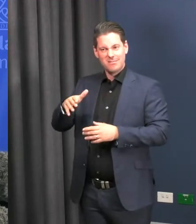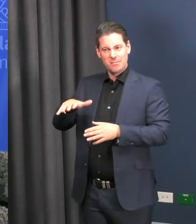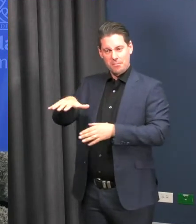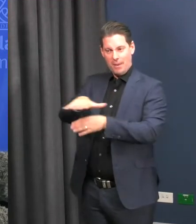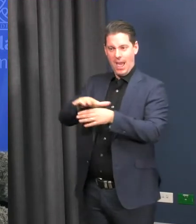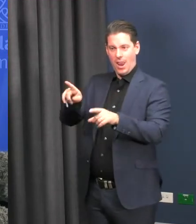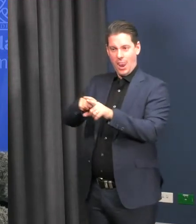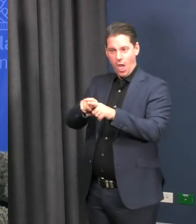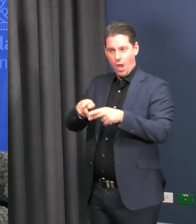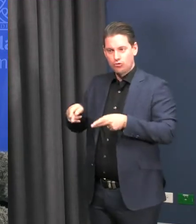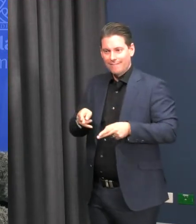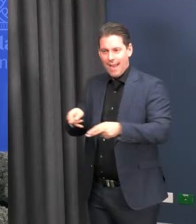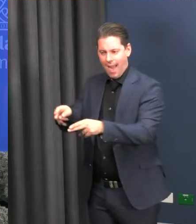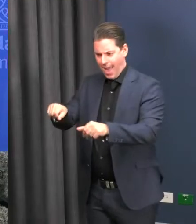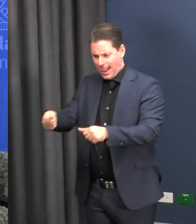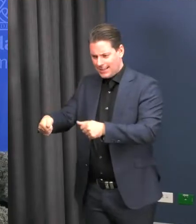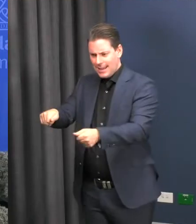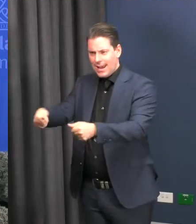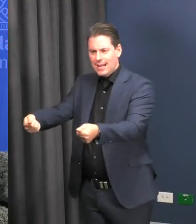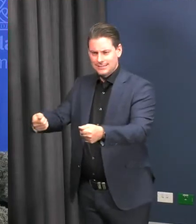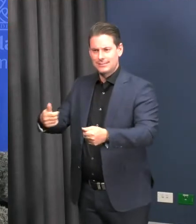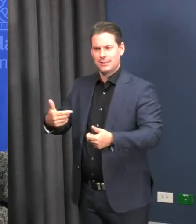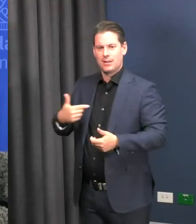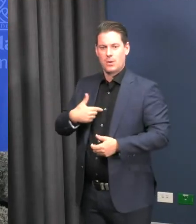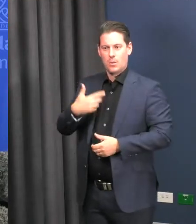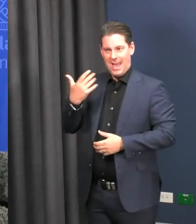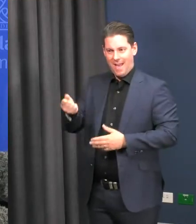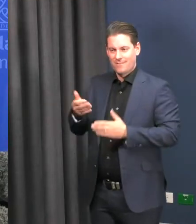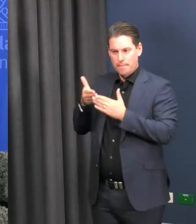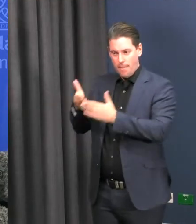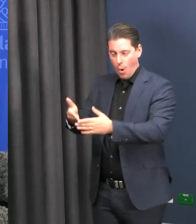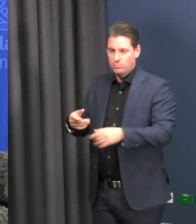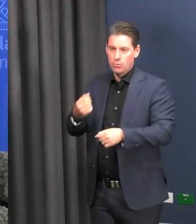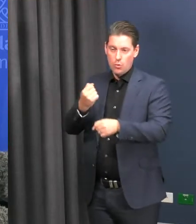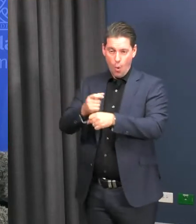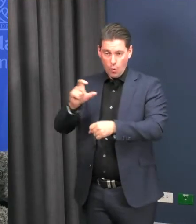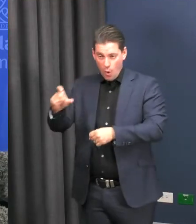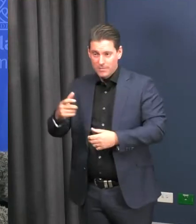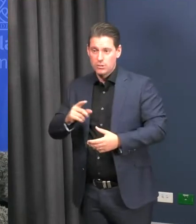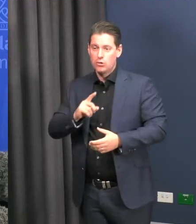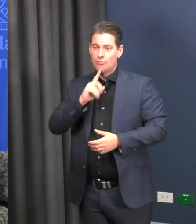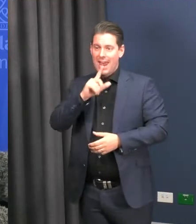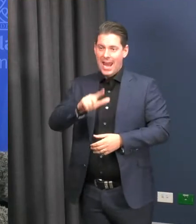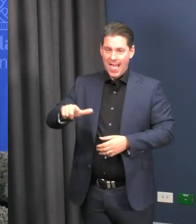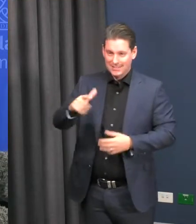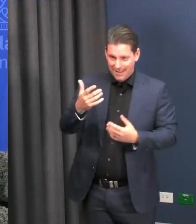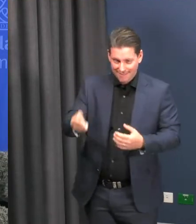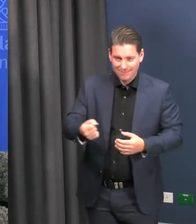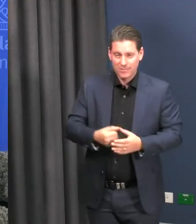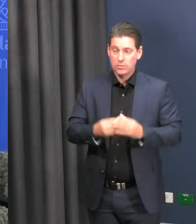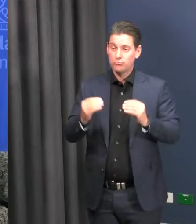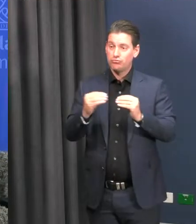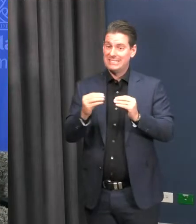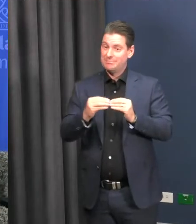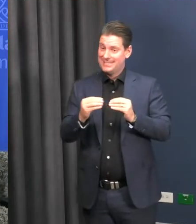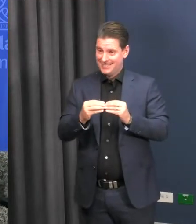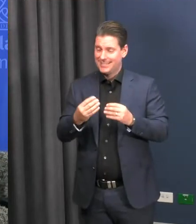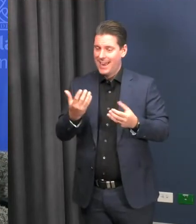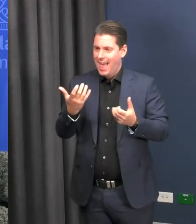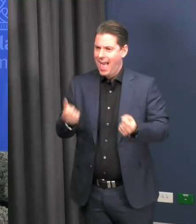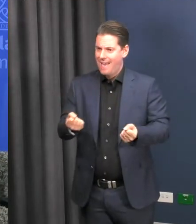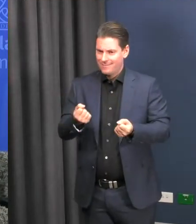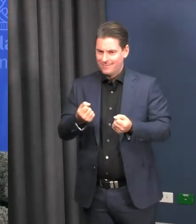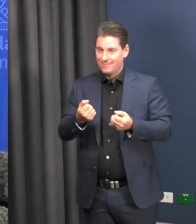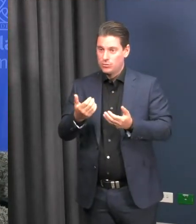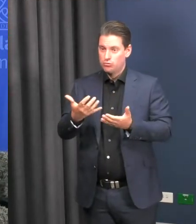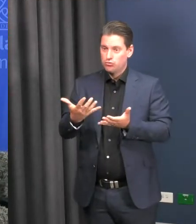that we have resources at places like the Gold Coast and the Redlands and beyond. Brisbane, we have rescue assets positioned